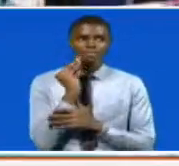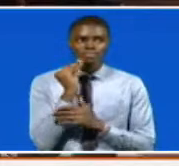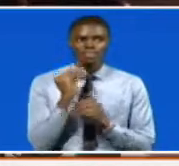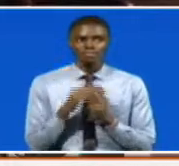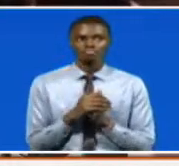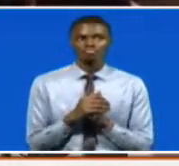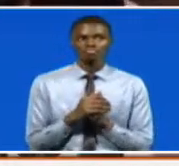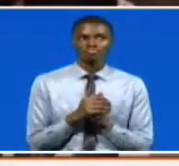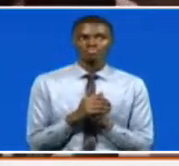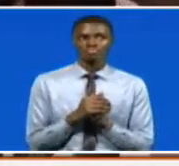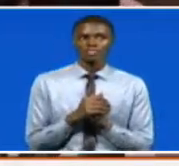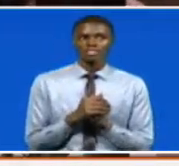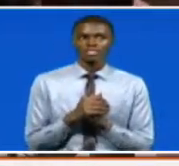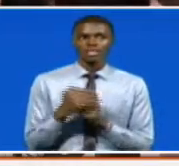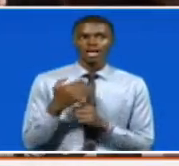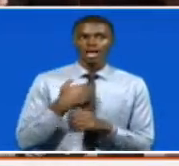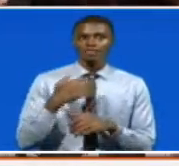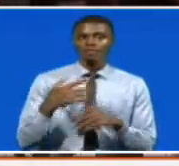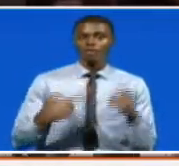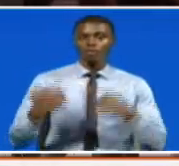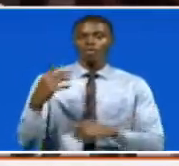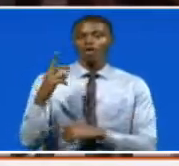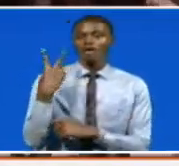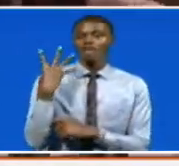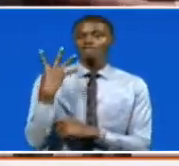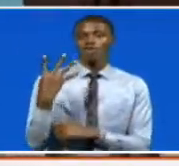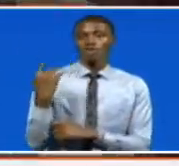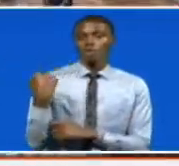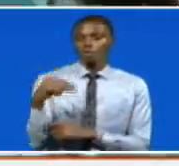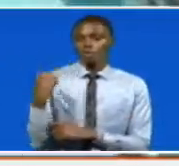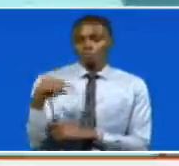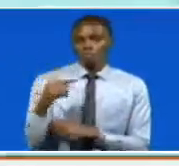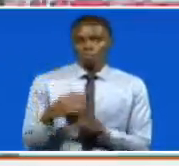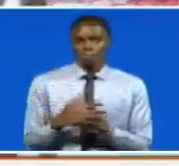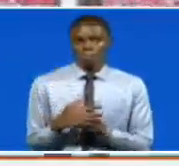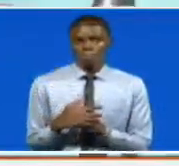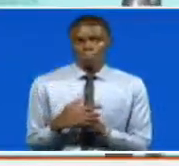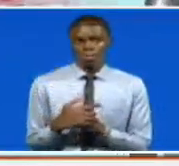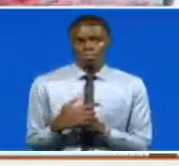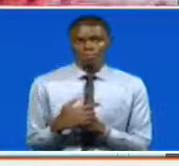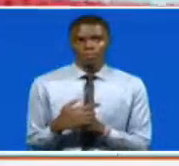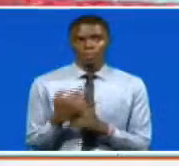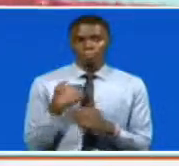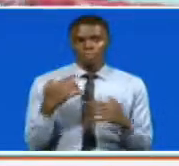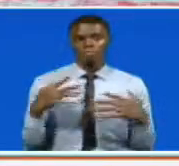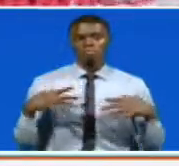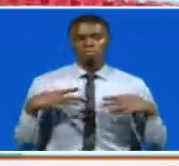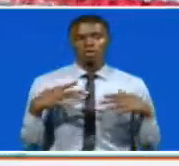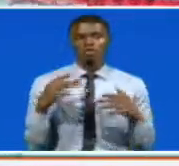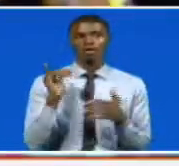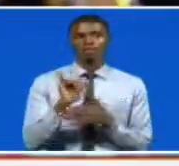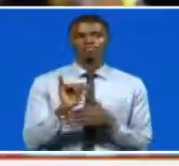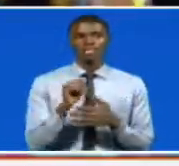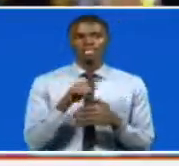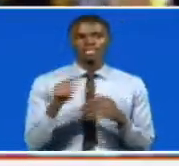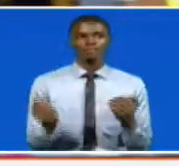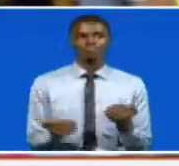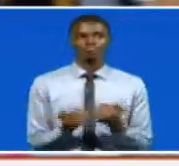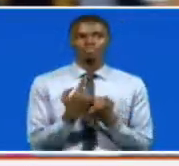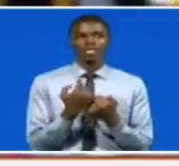And yeah, I've won 4 gold medals. I've improved my time a lot and I'm really proud of that. This event makes me